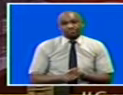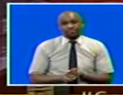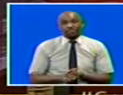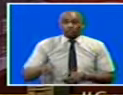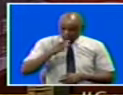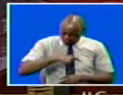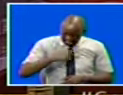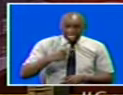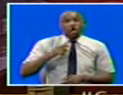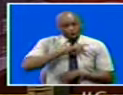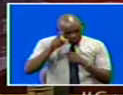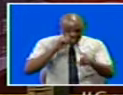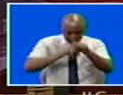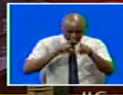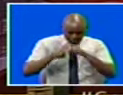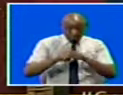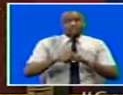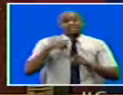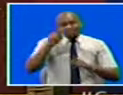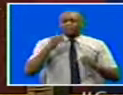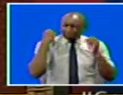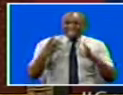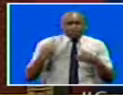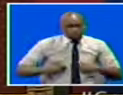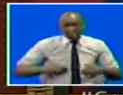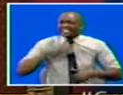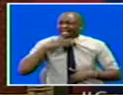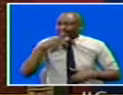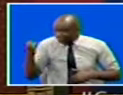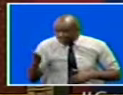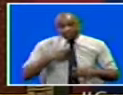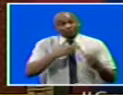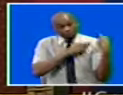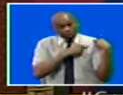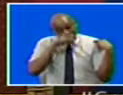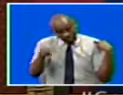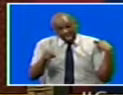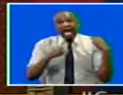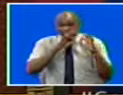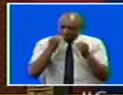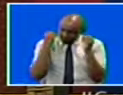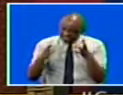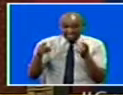We shall hold them to account for the deaths they have caused and the families that they continue to destroy.